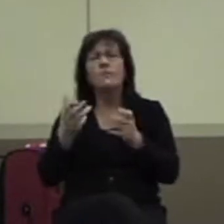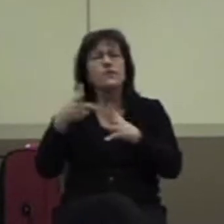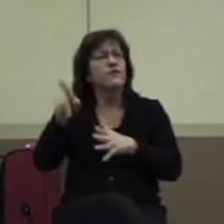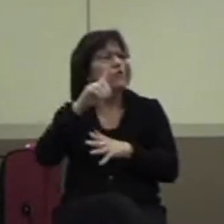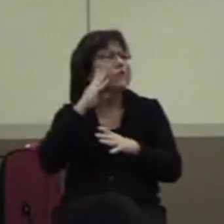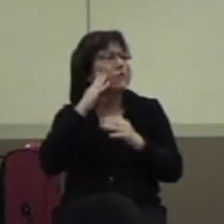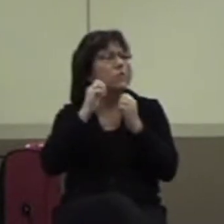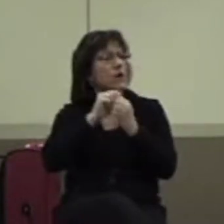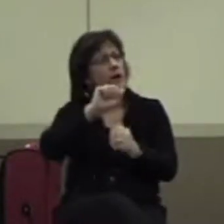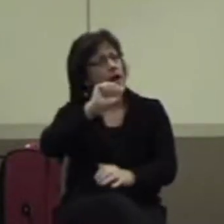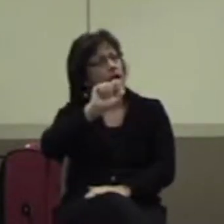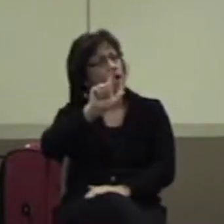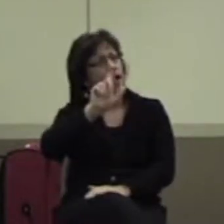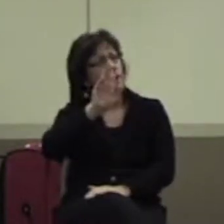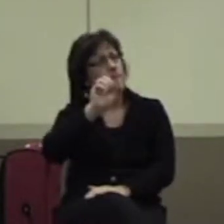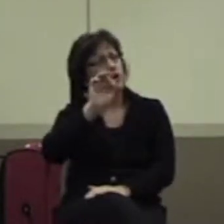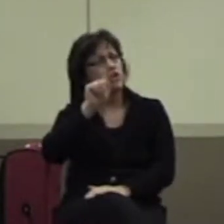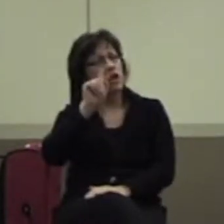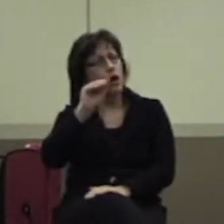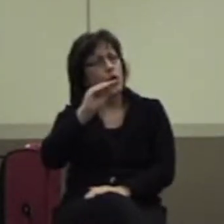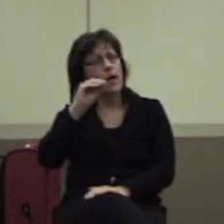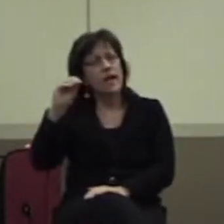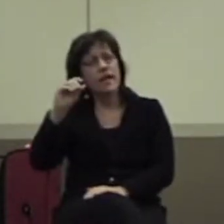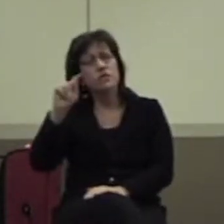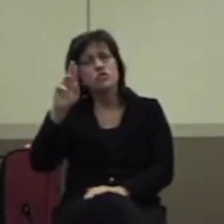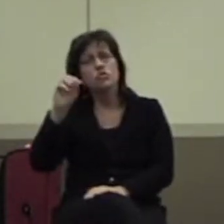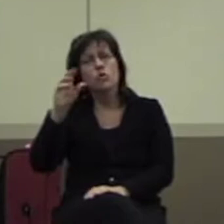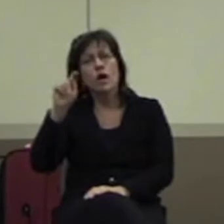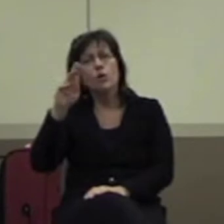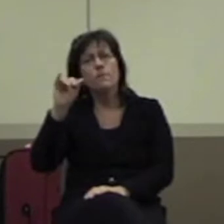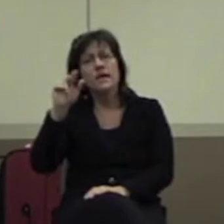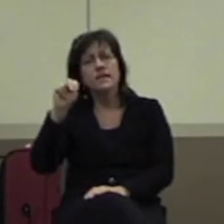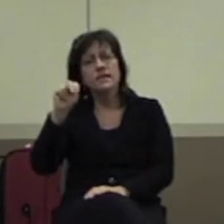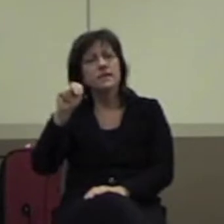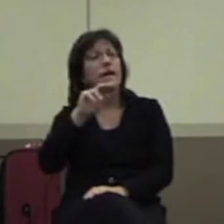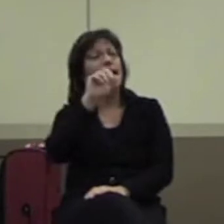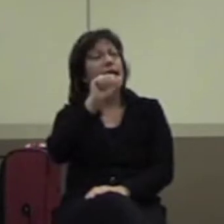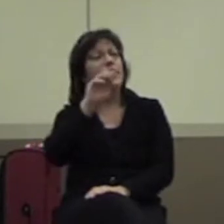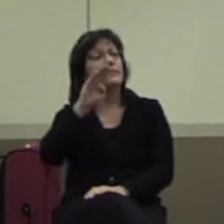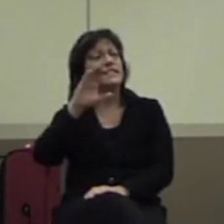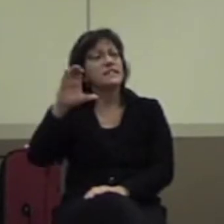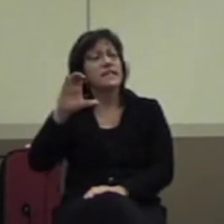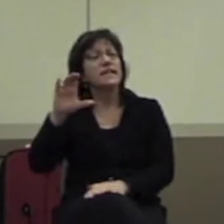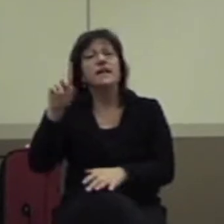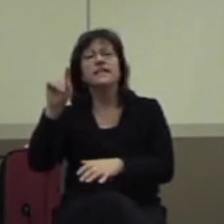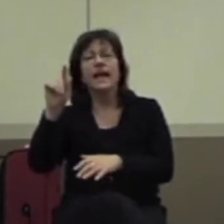you are familiar with Alberto and Troutman's ABC data collection sheets?